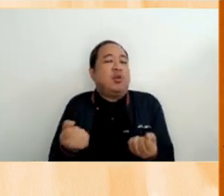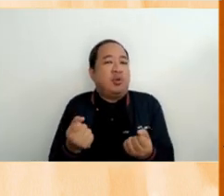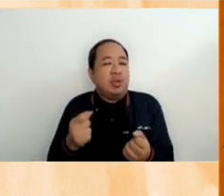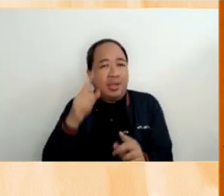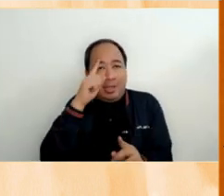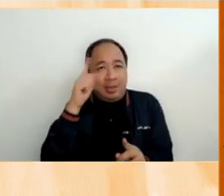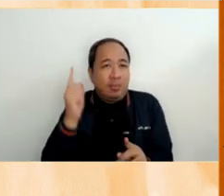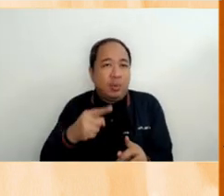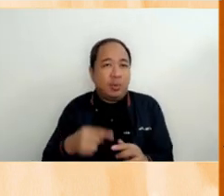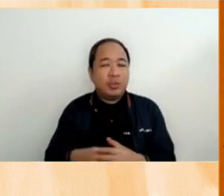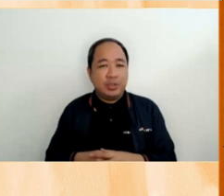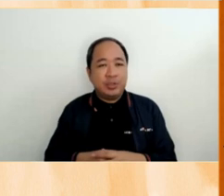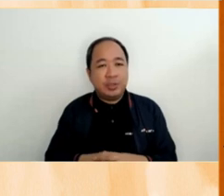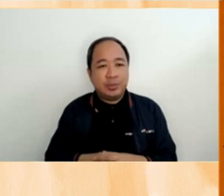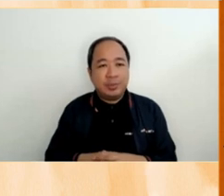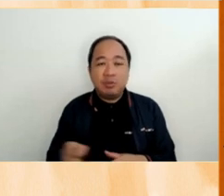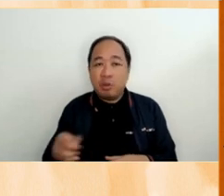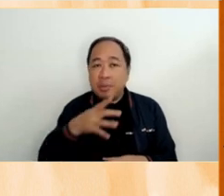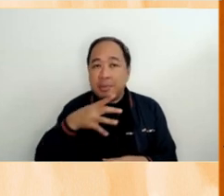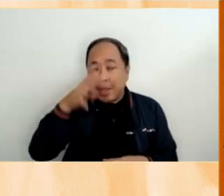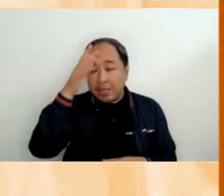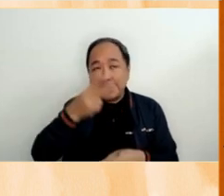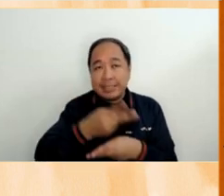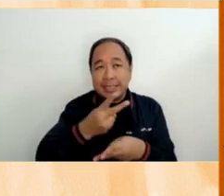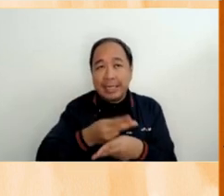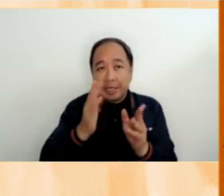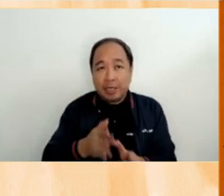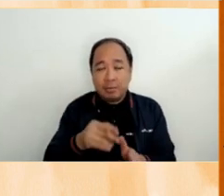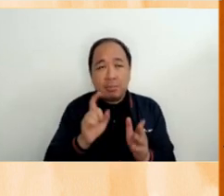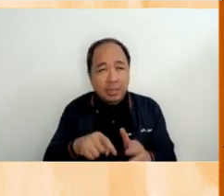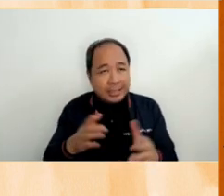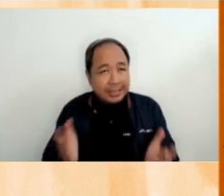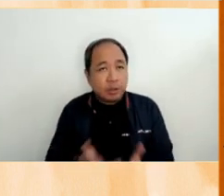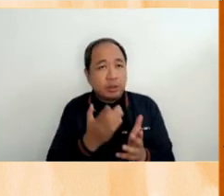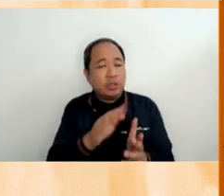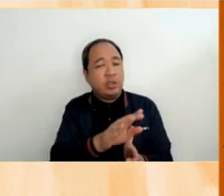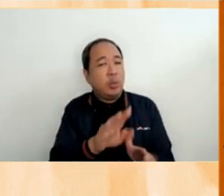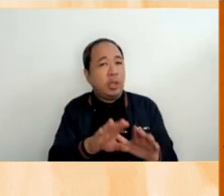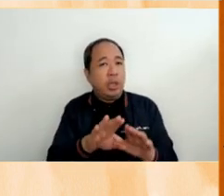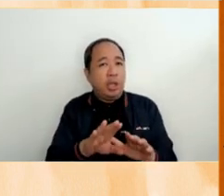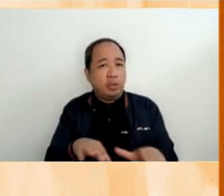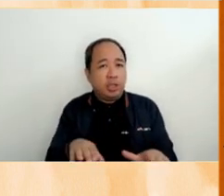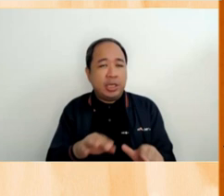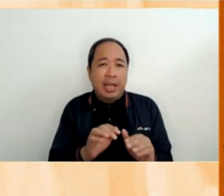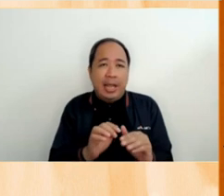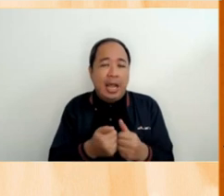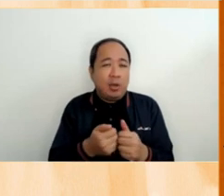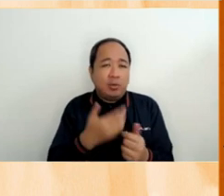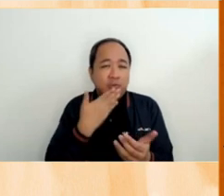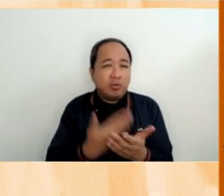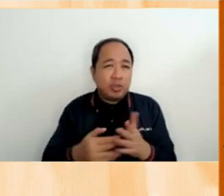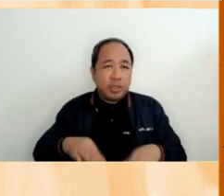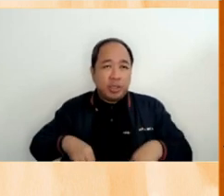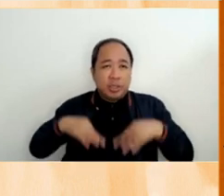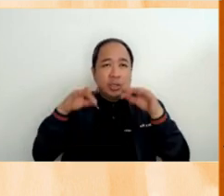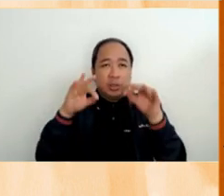meaning. So, parents and caregivers can encourage children to make good contributions by helping